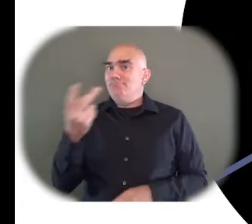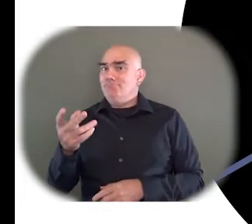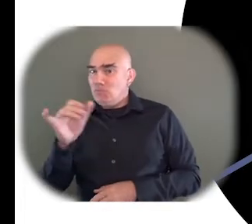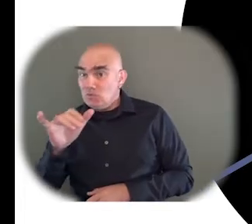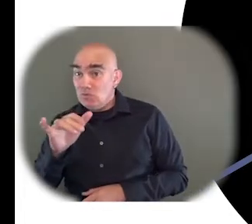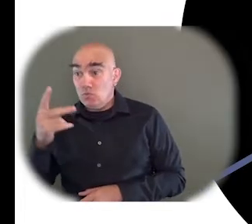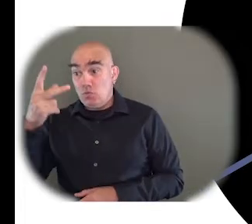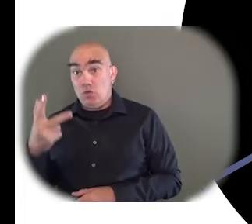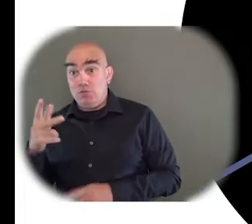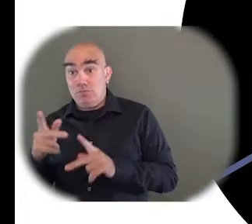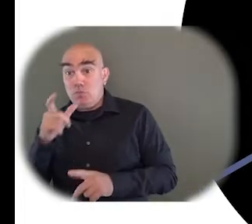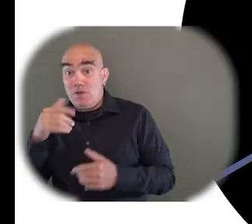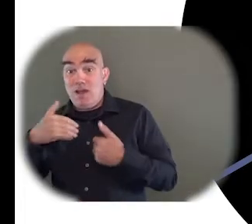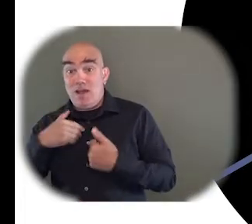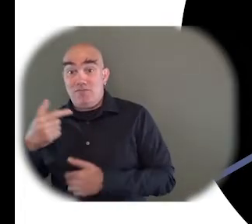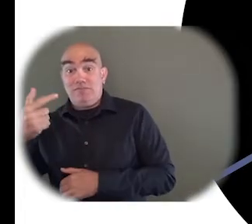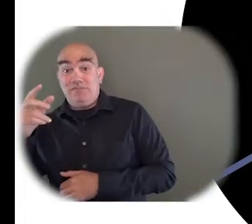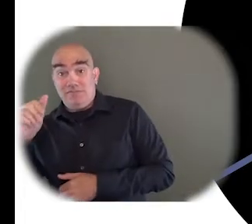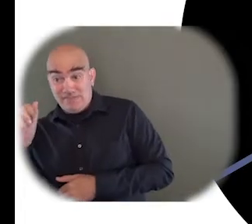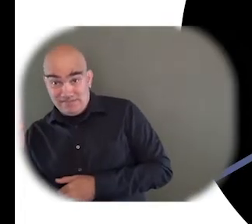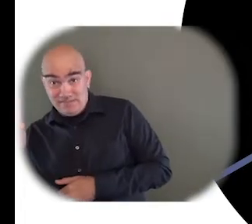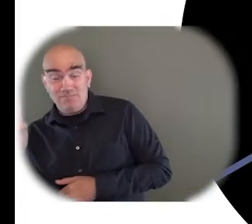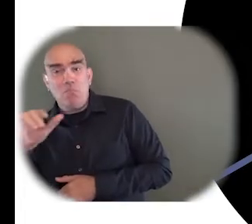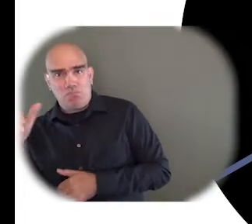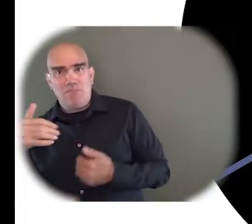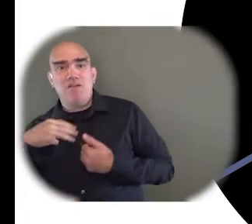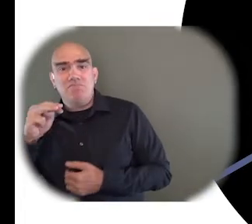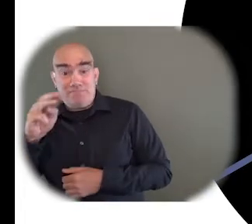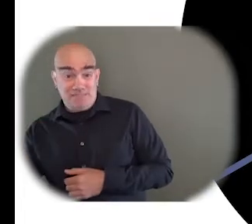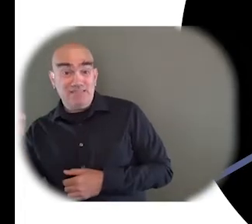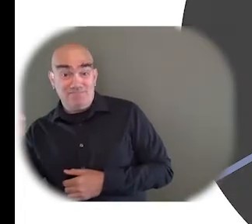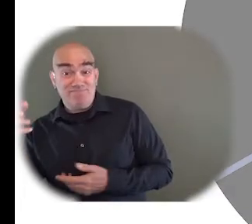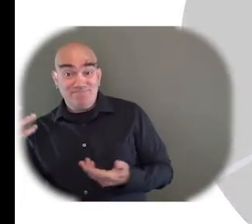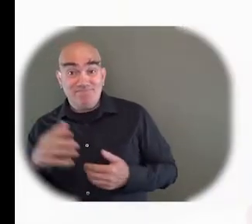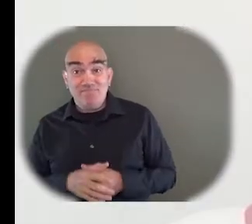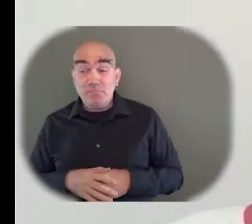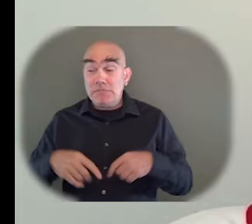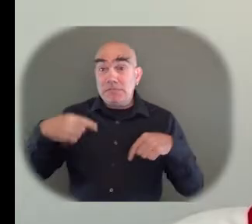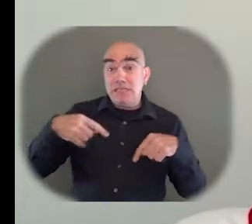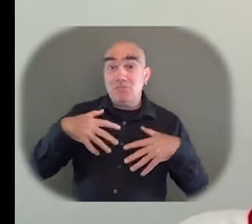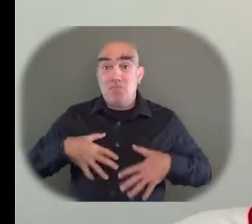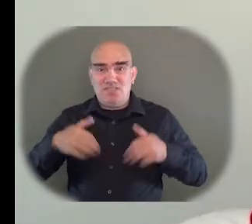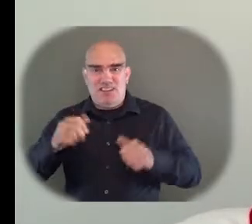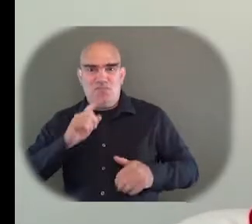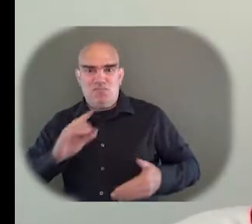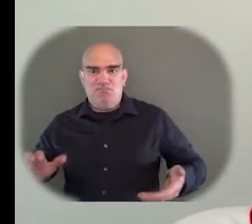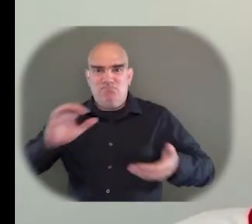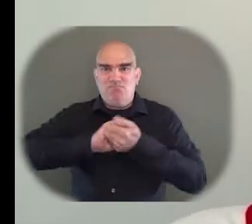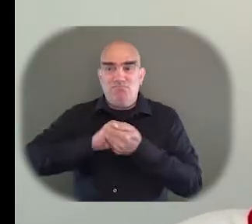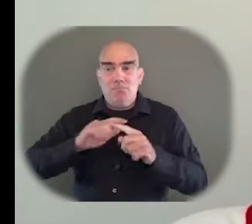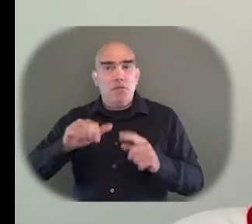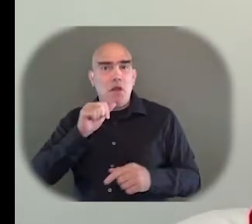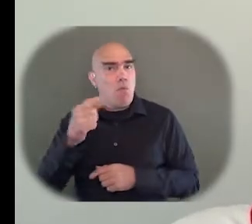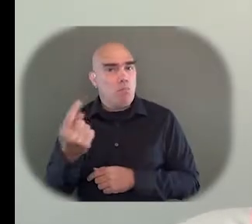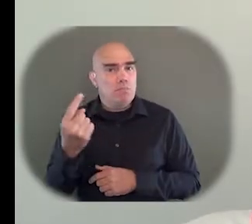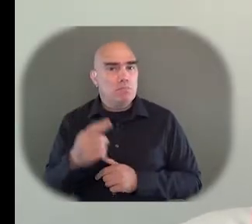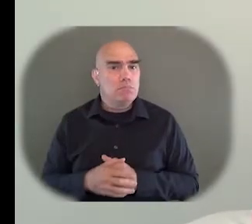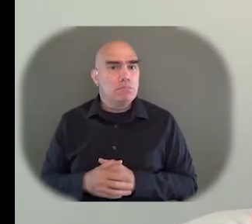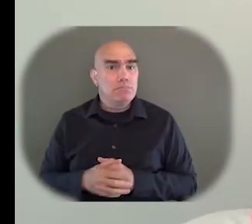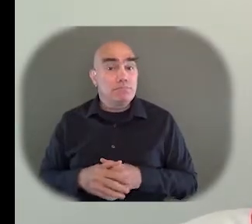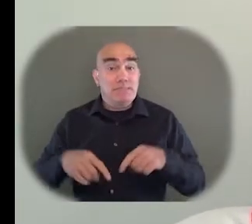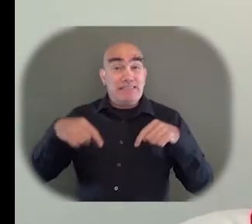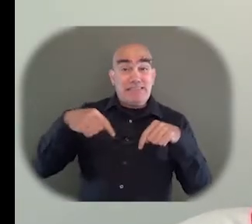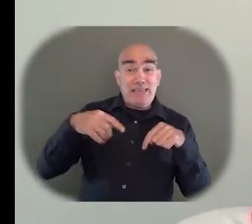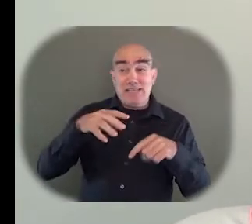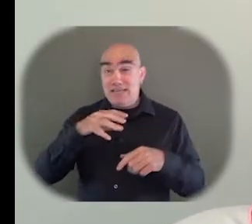and similarly, 2/3 of people with GAD have MDD. Anxiety and depression can go hand in